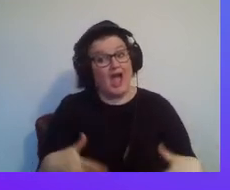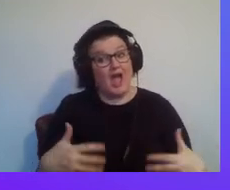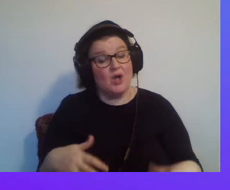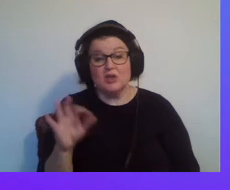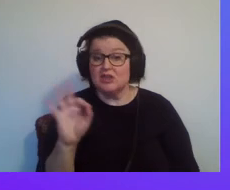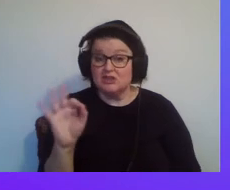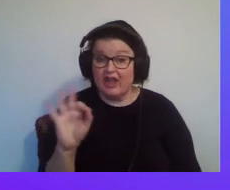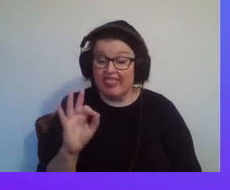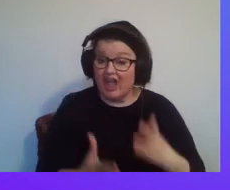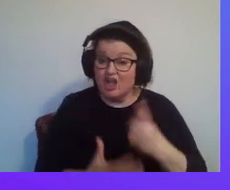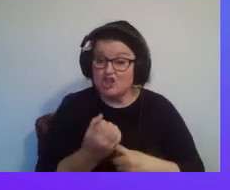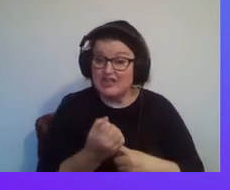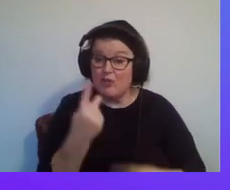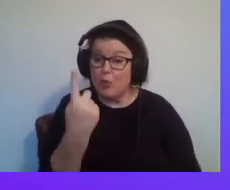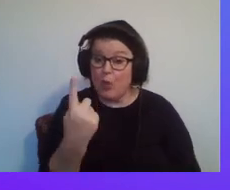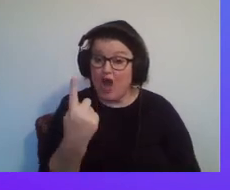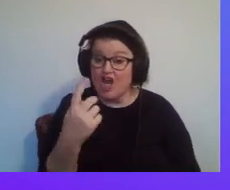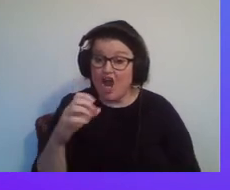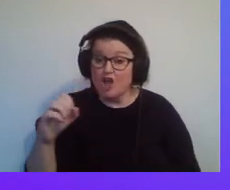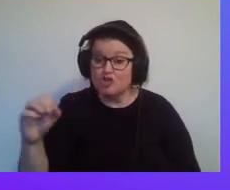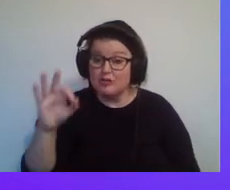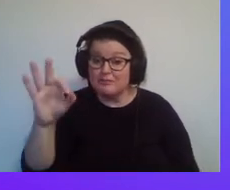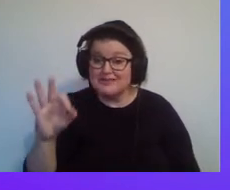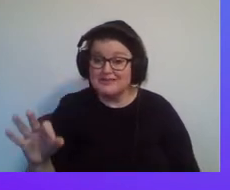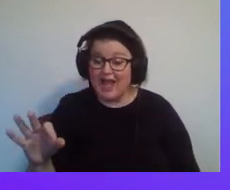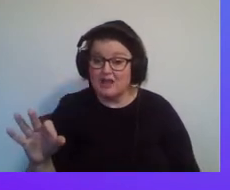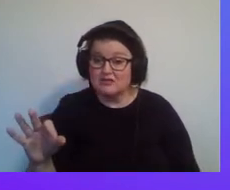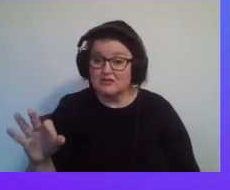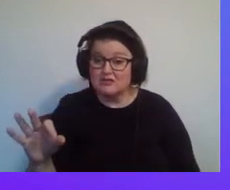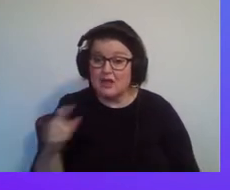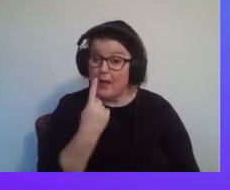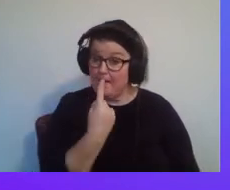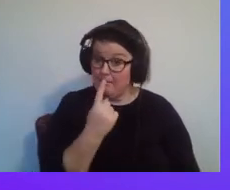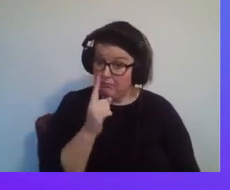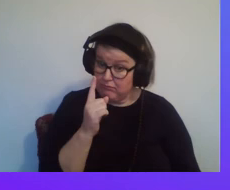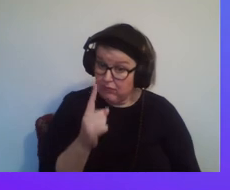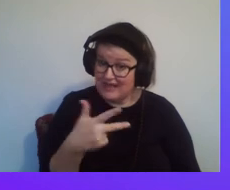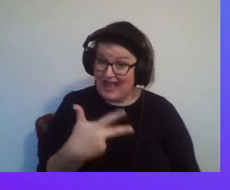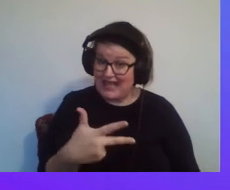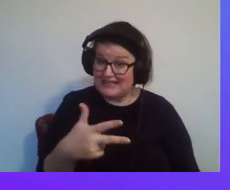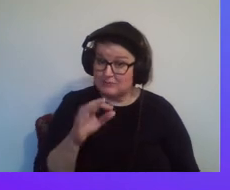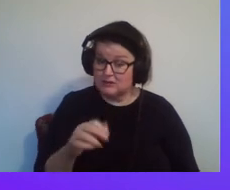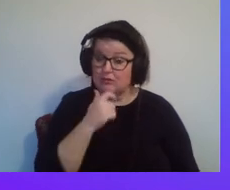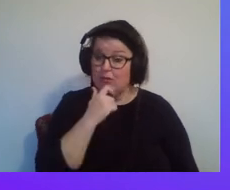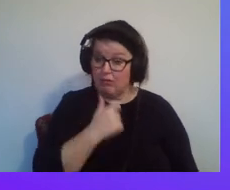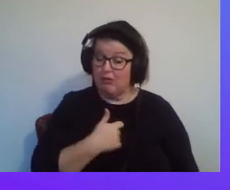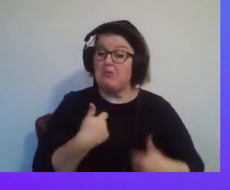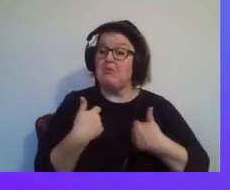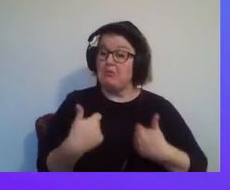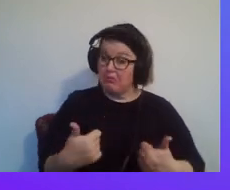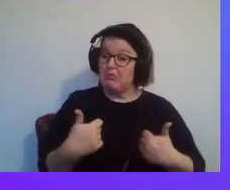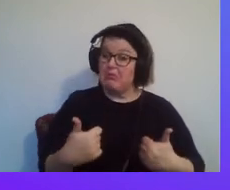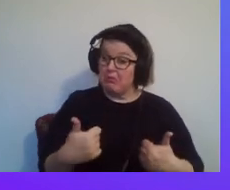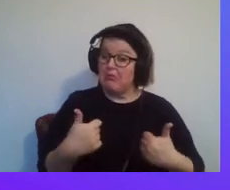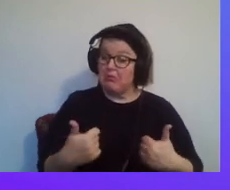100%, but that sort of protection with low circulating numbers will stop you from